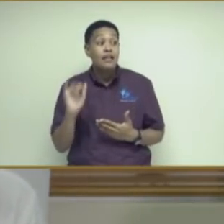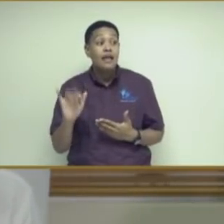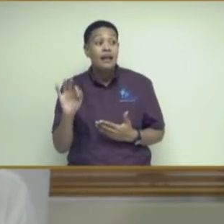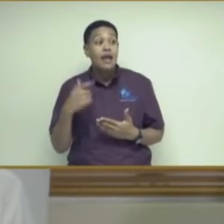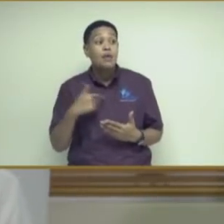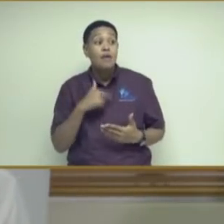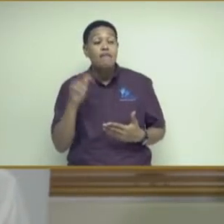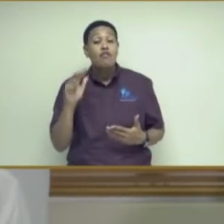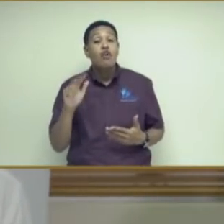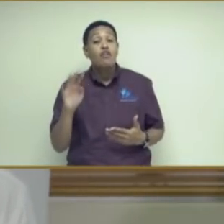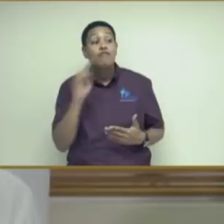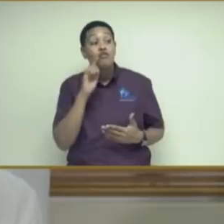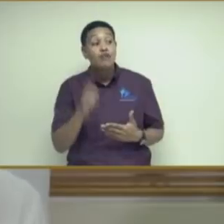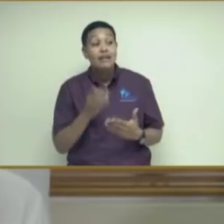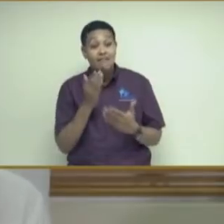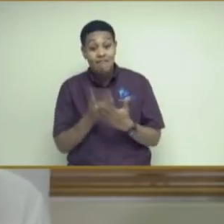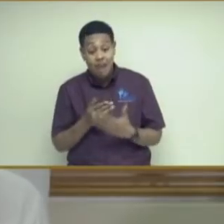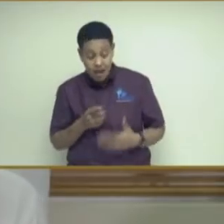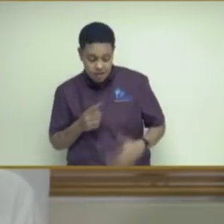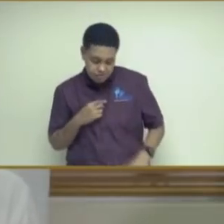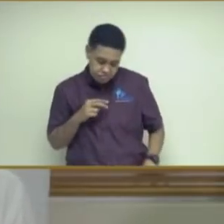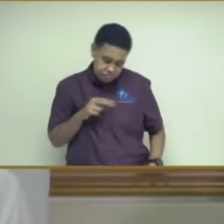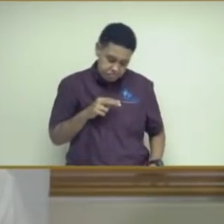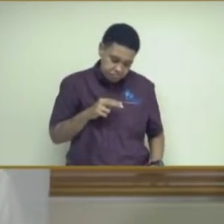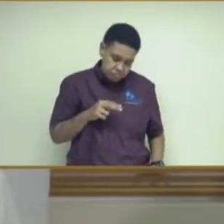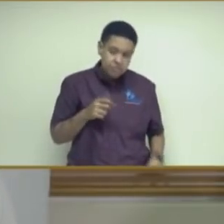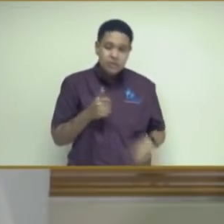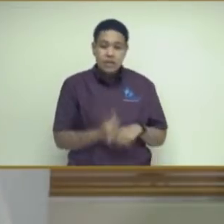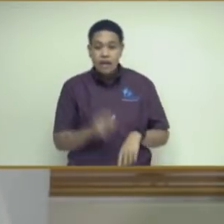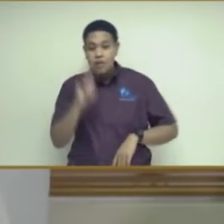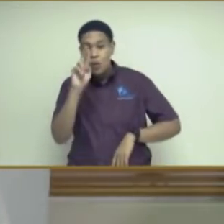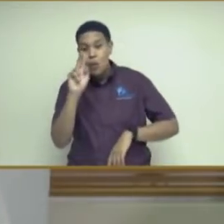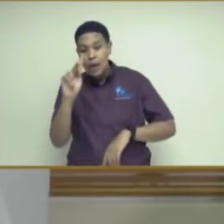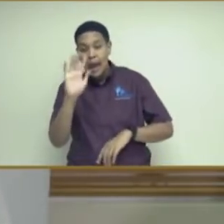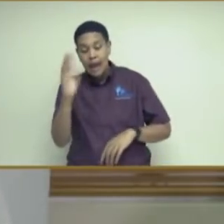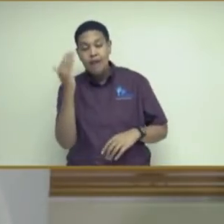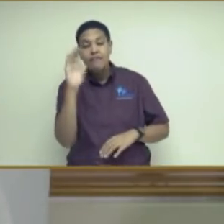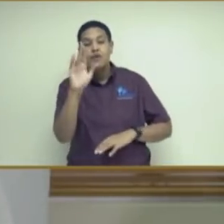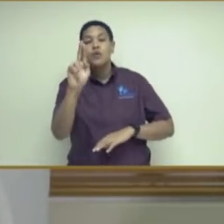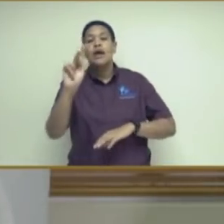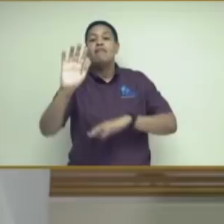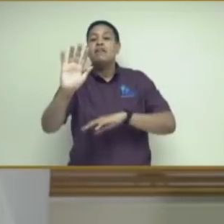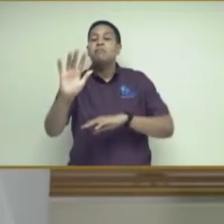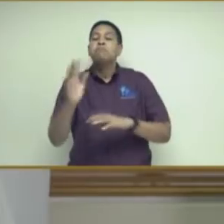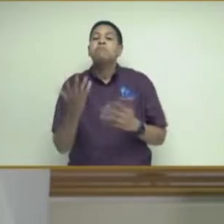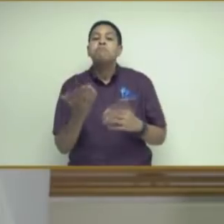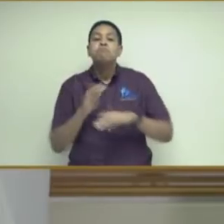cases. In fact, the UK cases, the 15 UK cases are